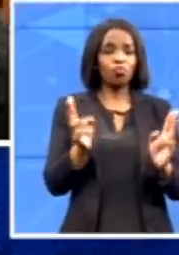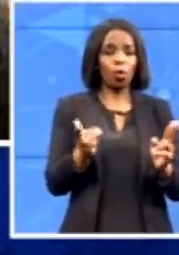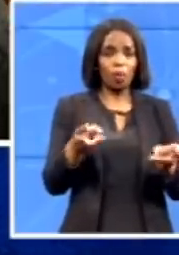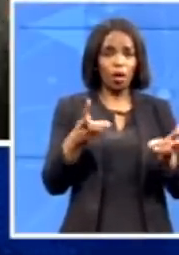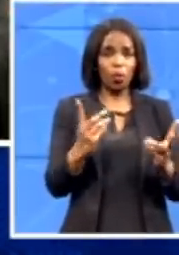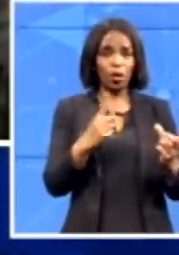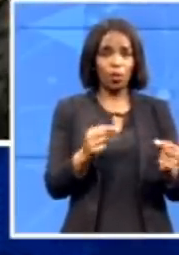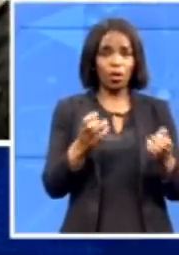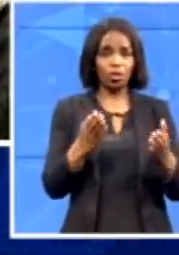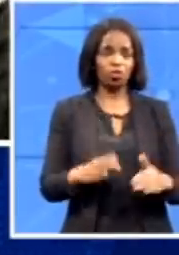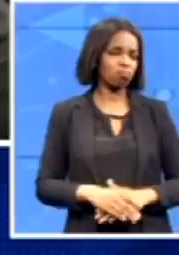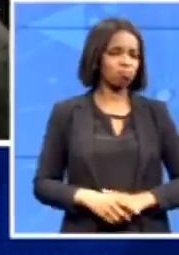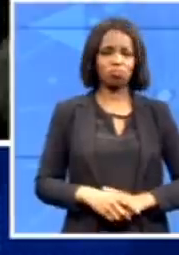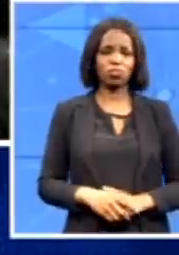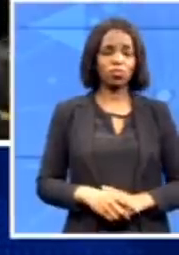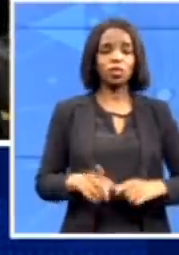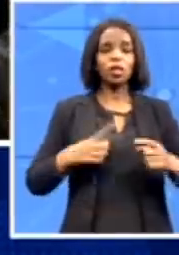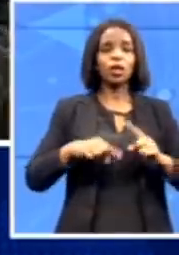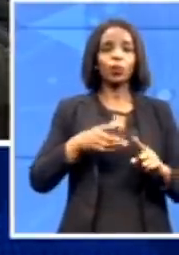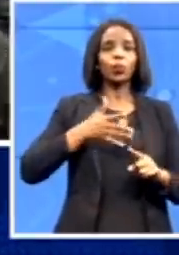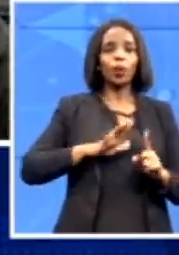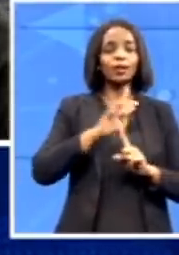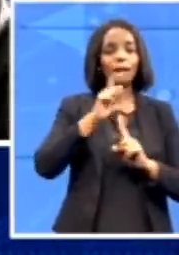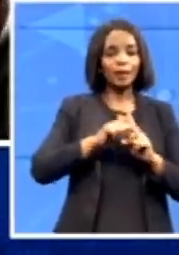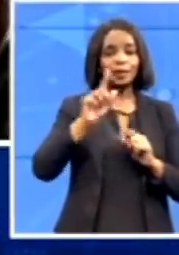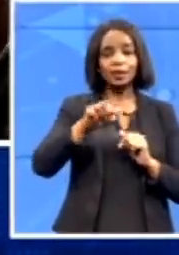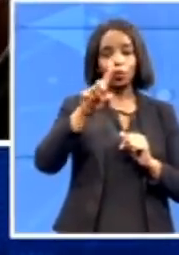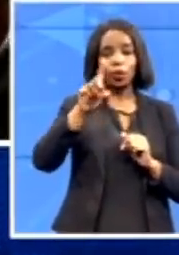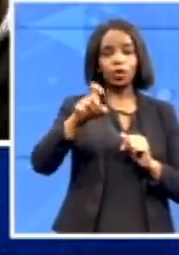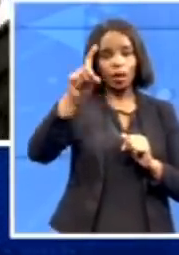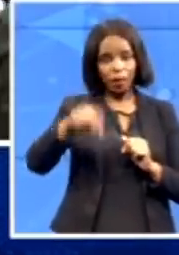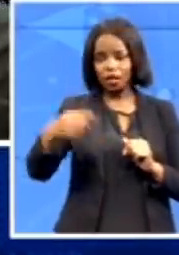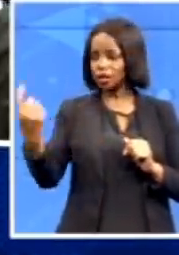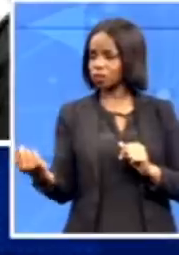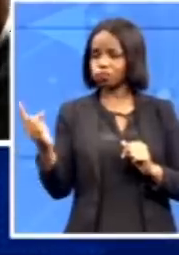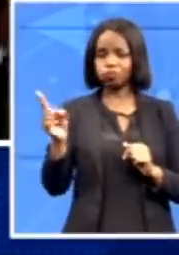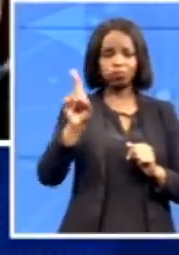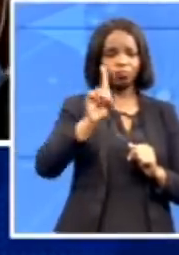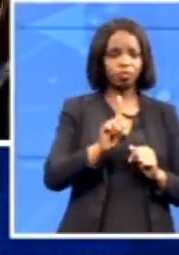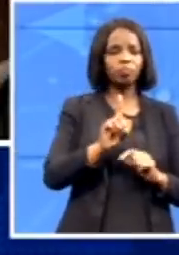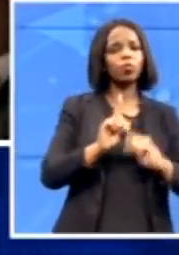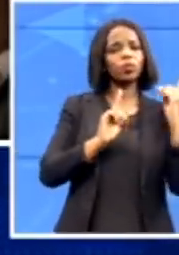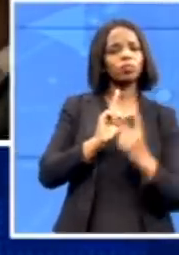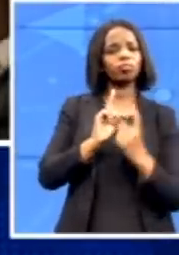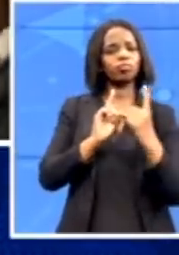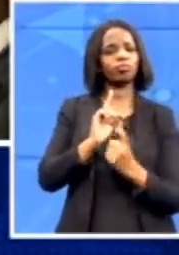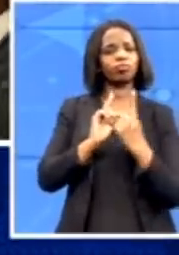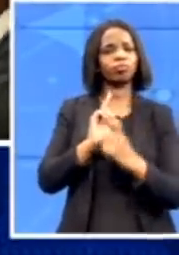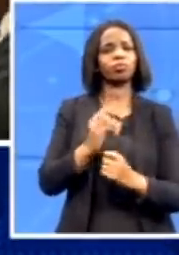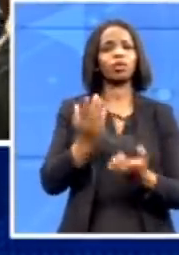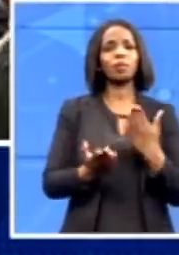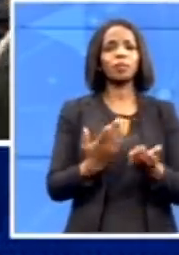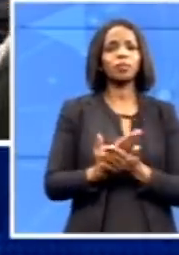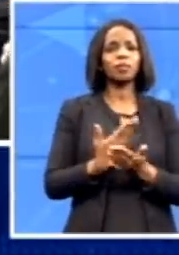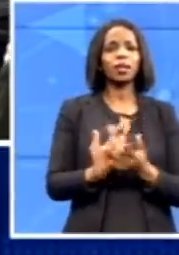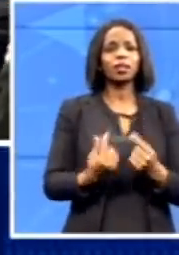the person in question to go into the witness box, is certainly something in which the court may frown on and say, what is the reason for you not bringing